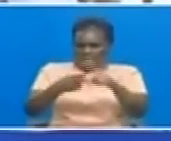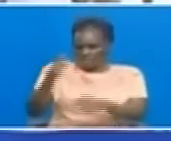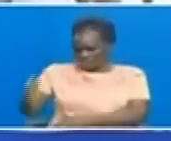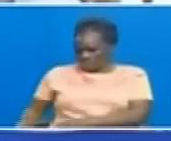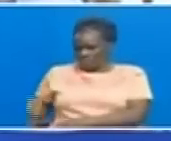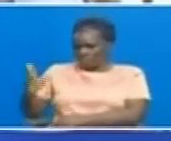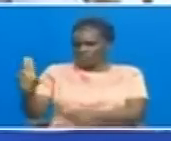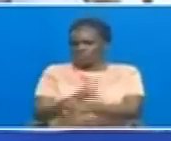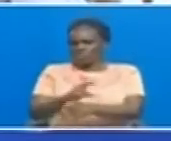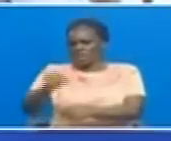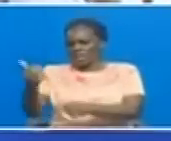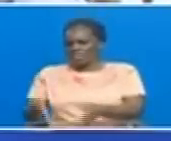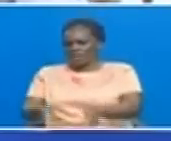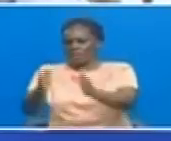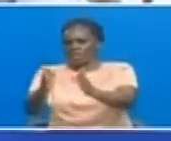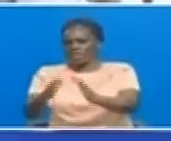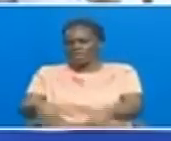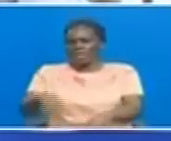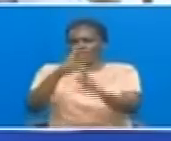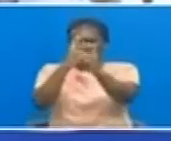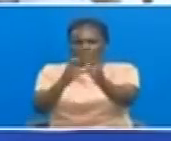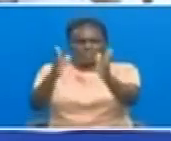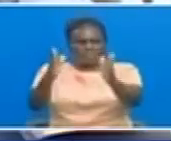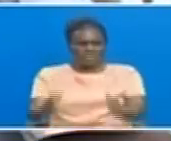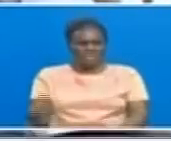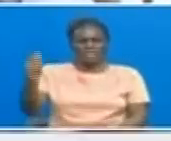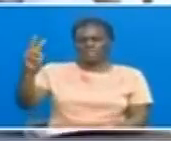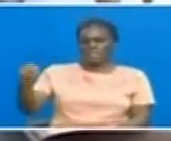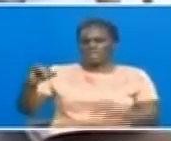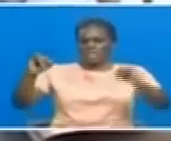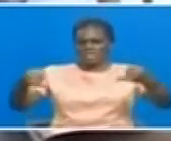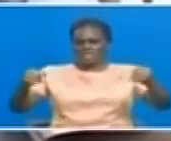used an alternative route. Timothy Otieno, KTN News, Nairobi.